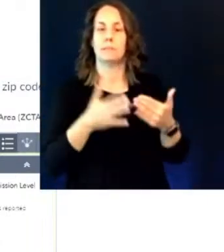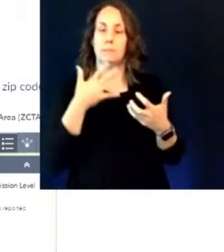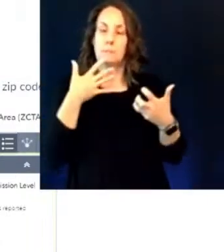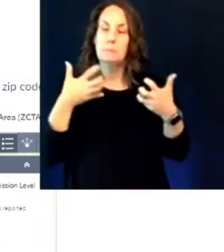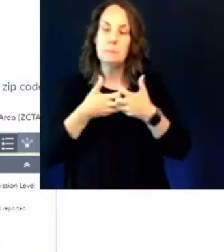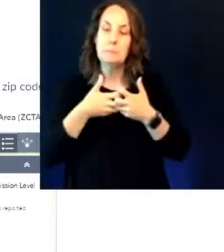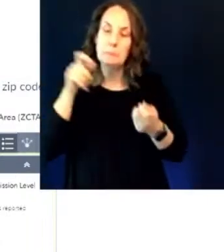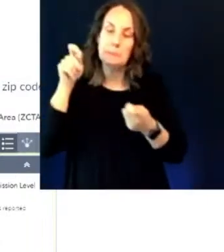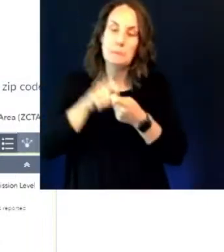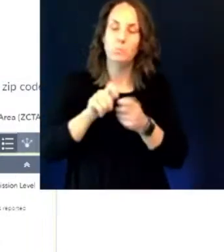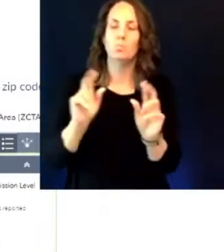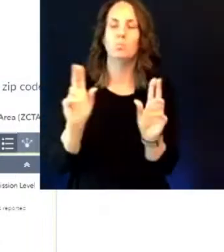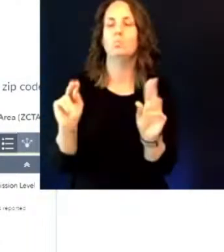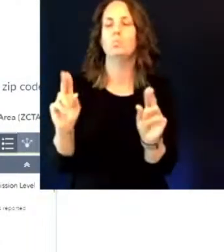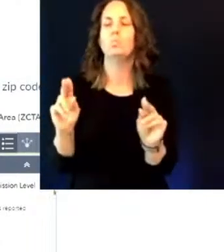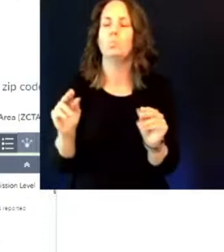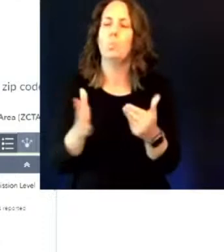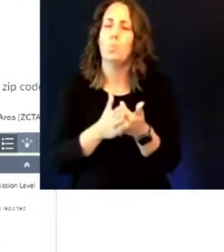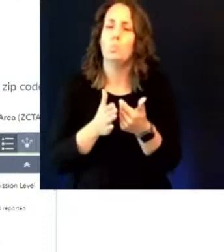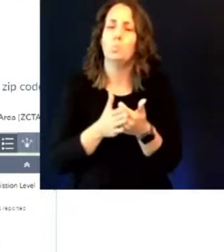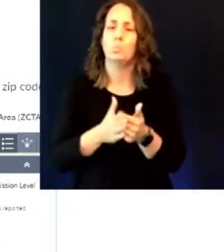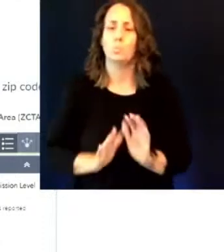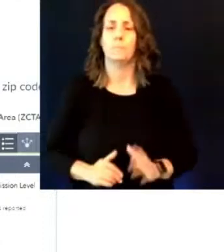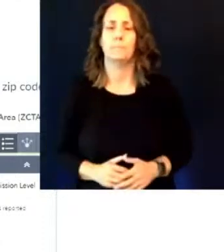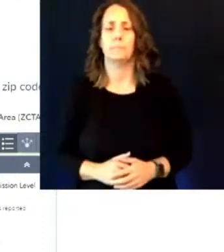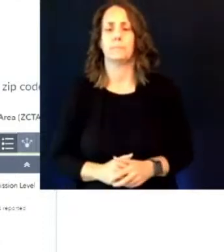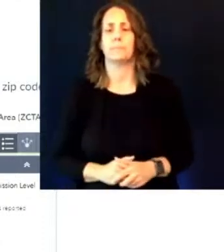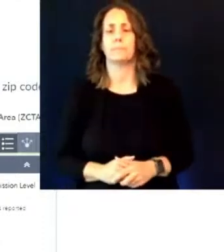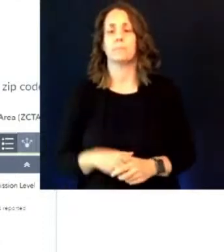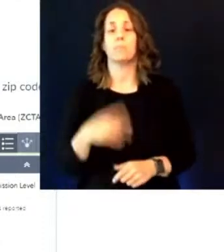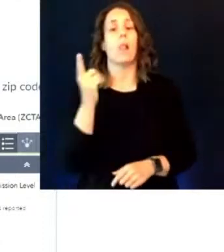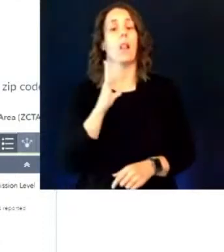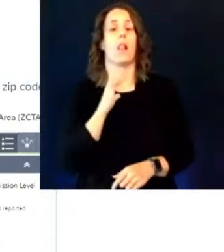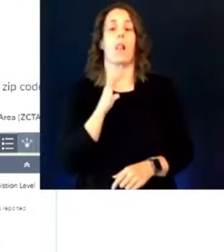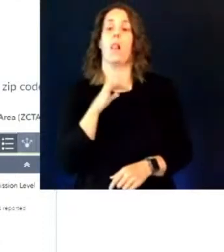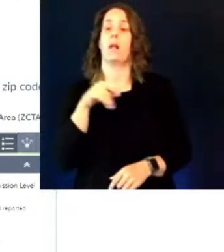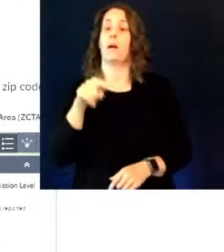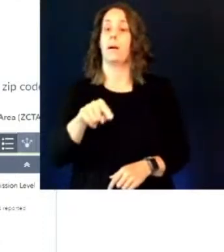nice features, and I'll zoom in here on Wisconsin just a little bit. One of the